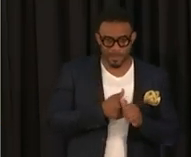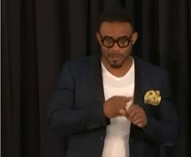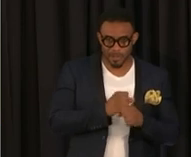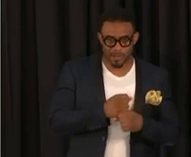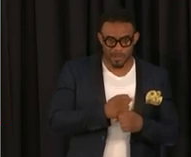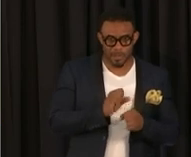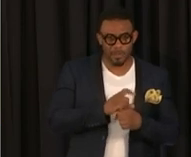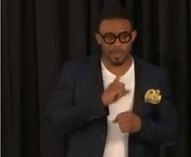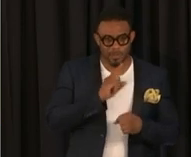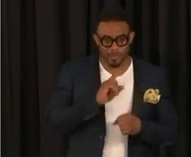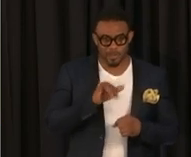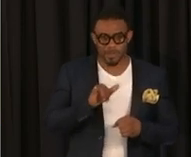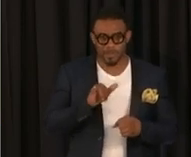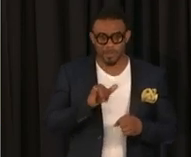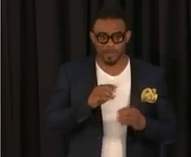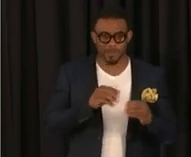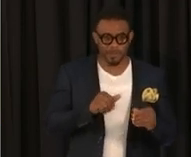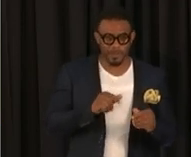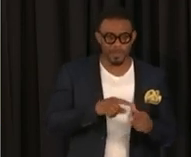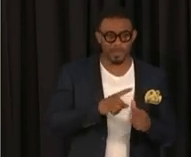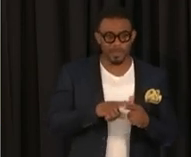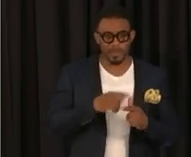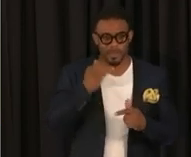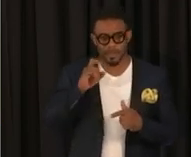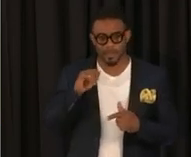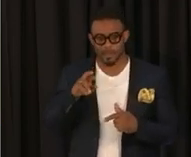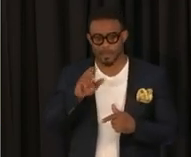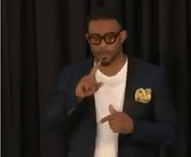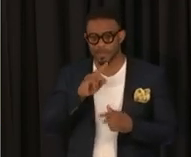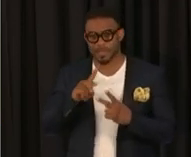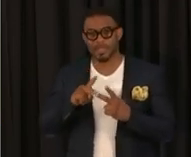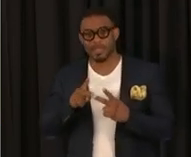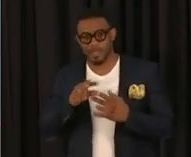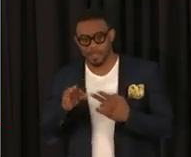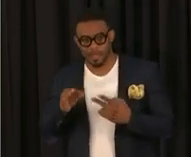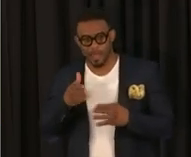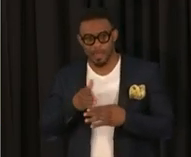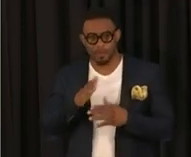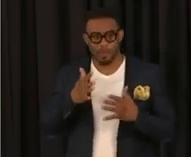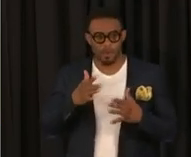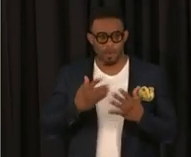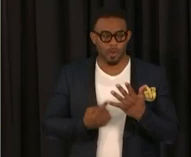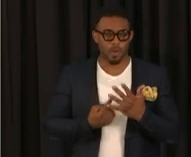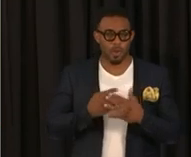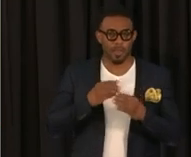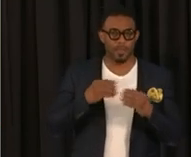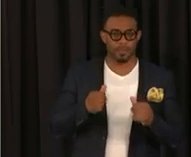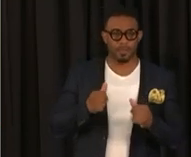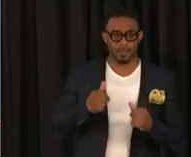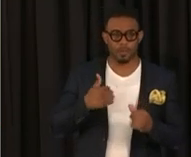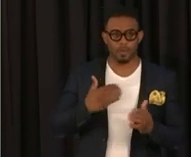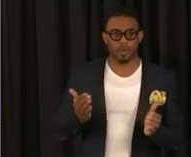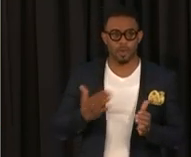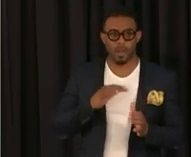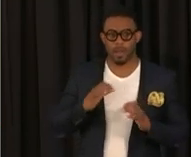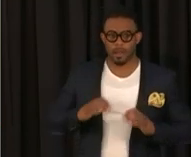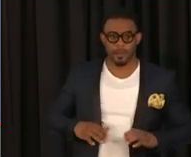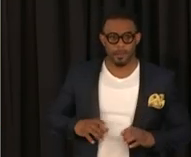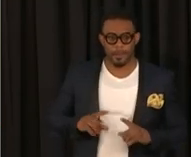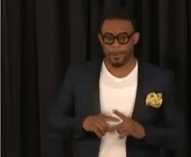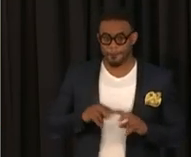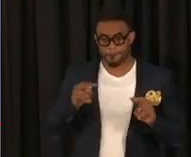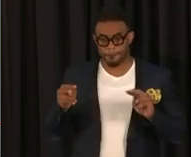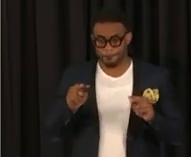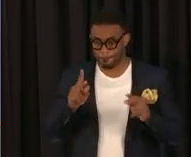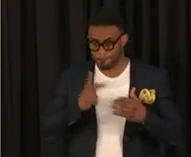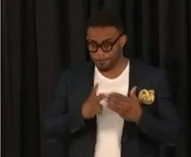envelope tight and you're making sure that, you know, you're efficient, then I think solar should be the second option after you've already gone through efficiency. So we encourage our clients